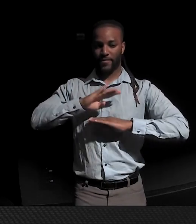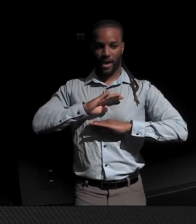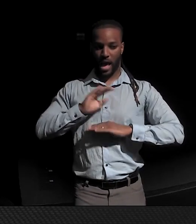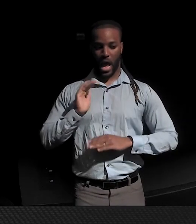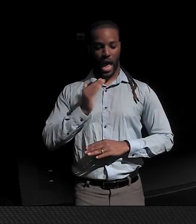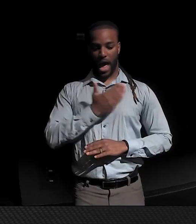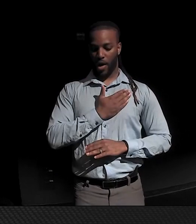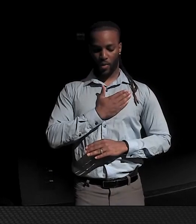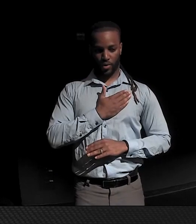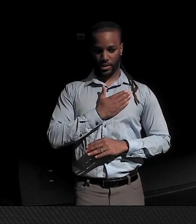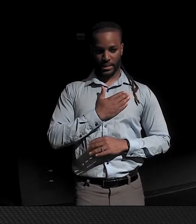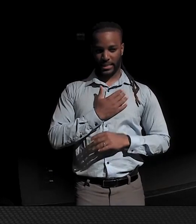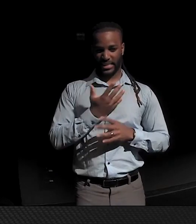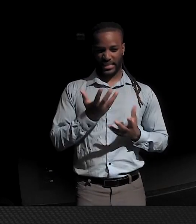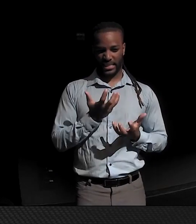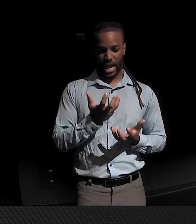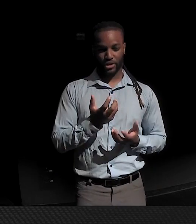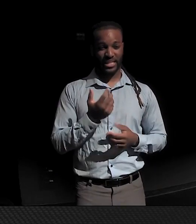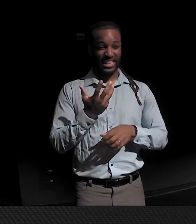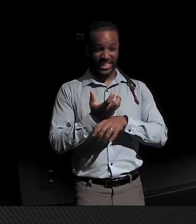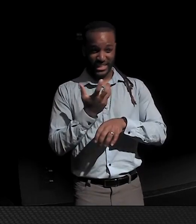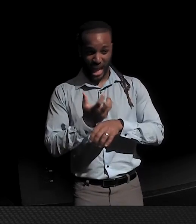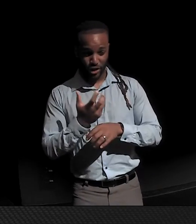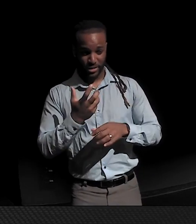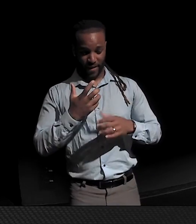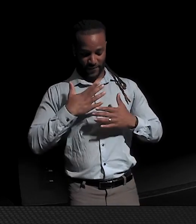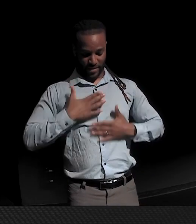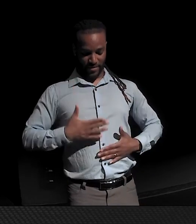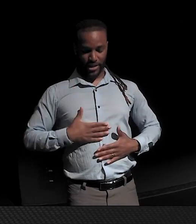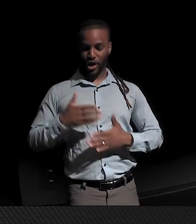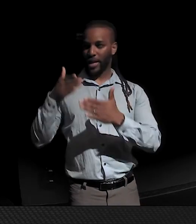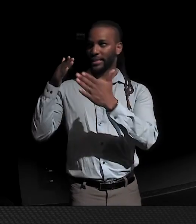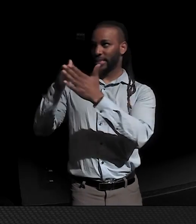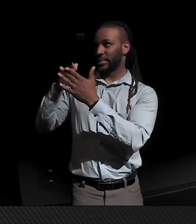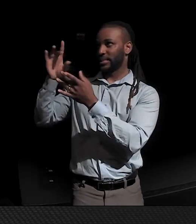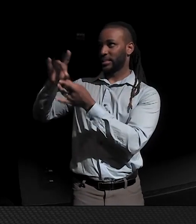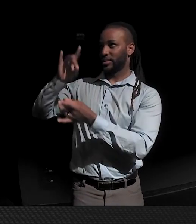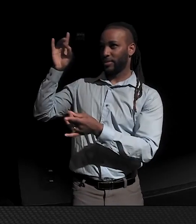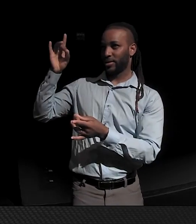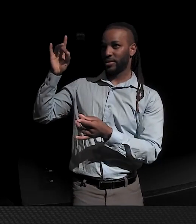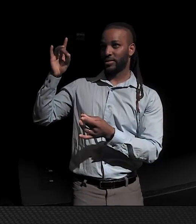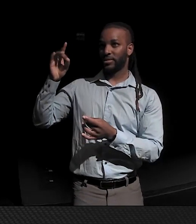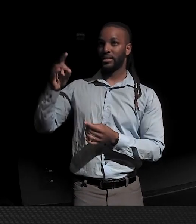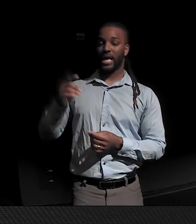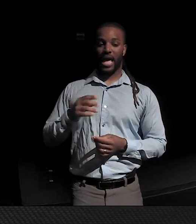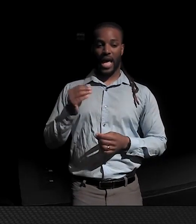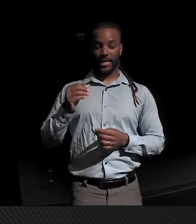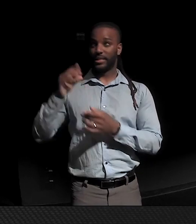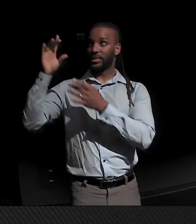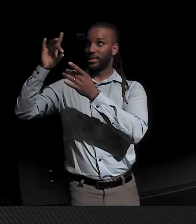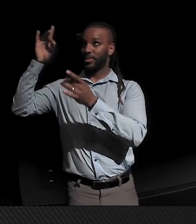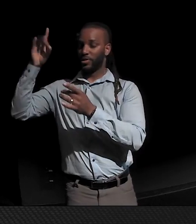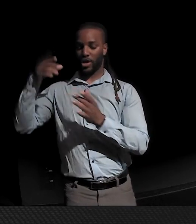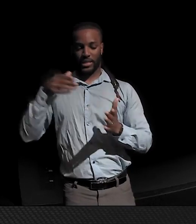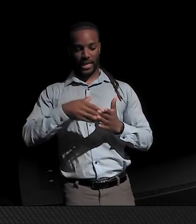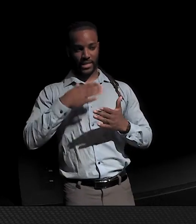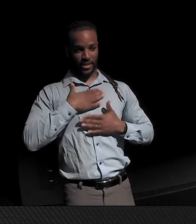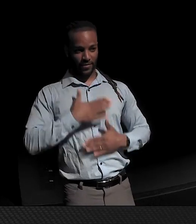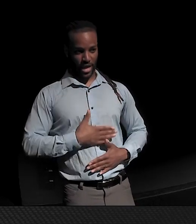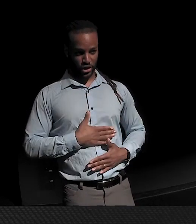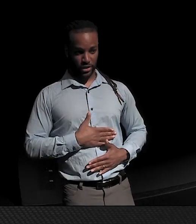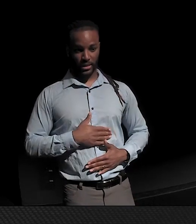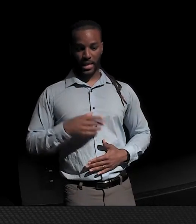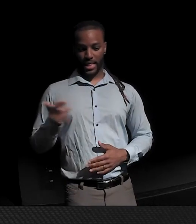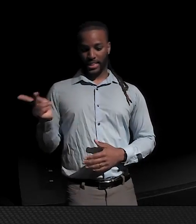flesh. For the desires of the flesh are against the Spirit, and the desires of the Spirit are against the flesh. For these